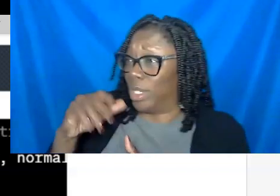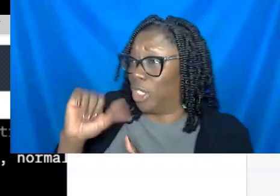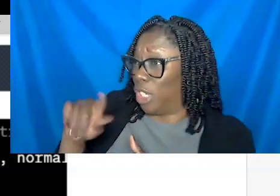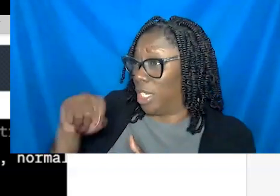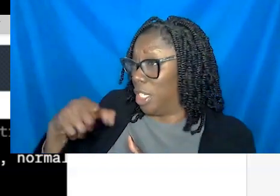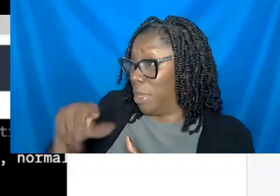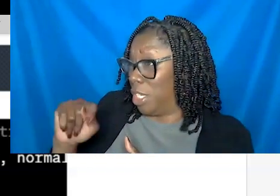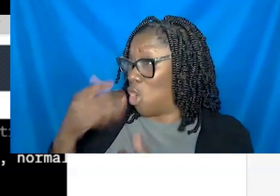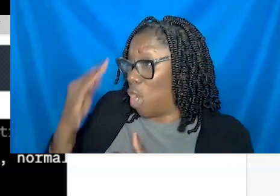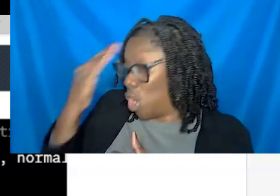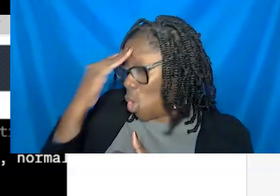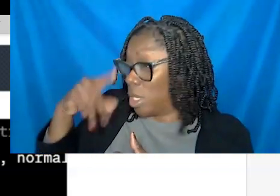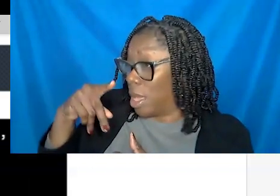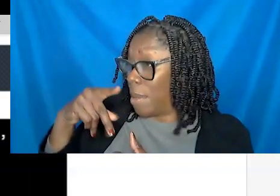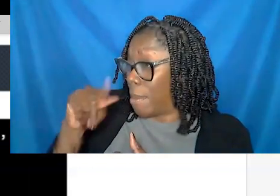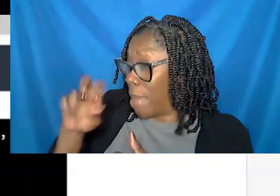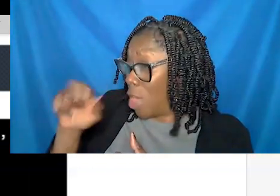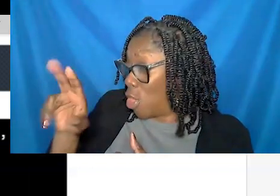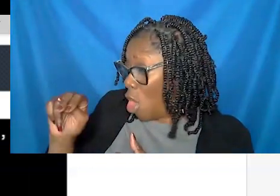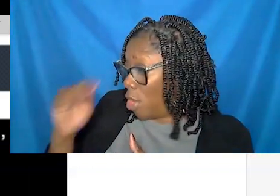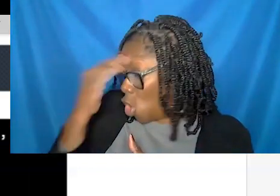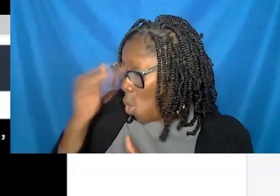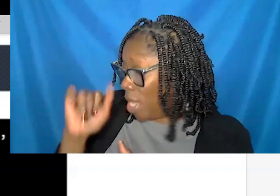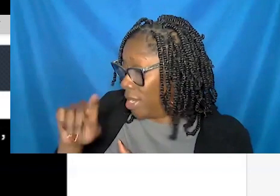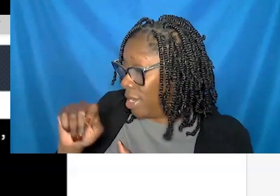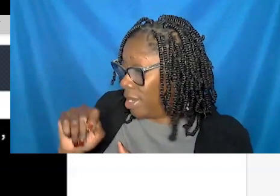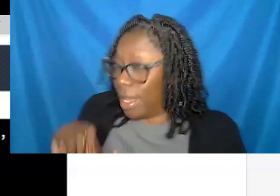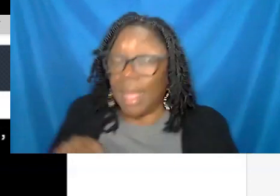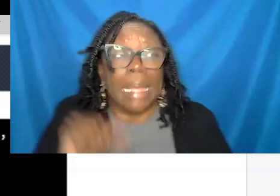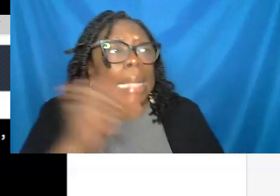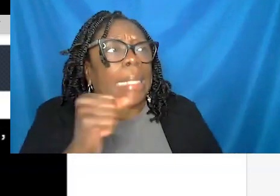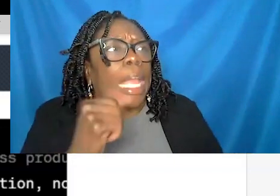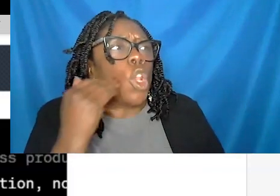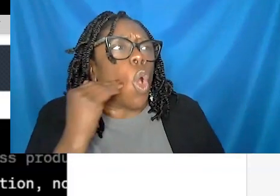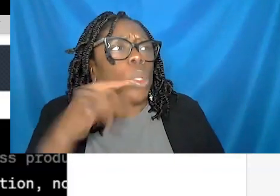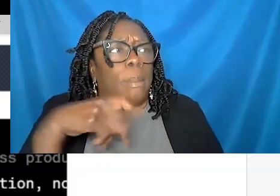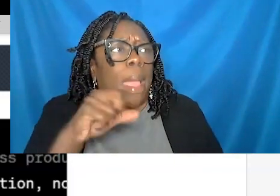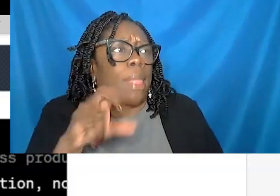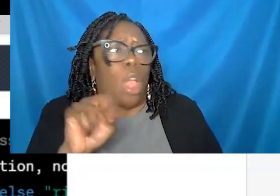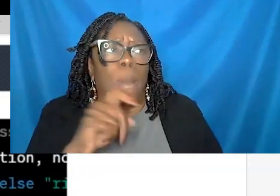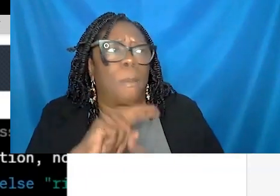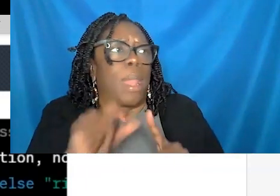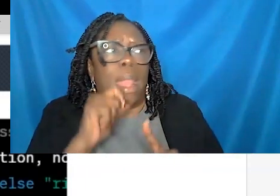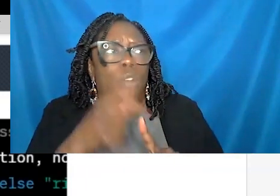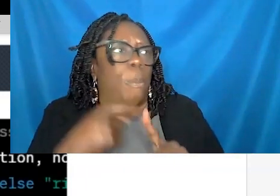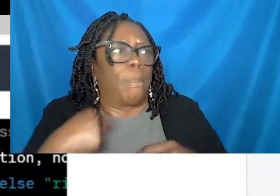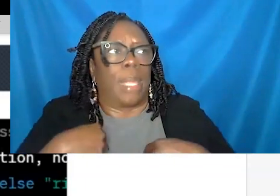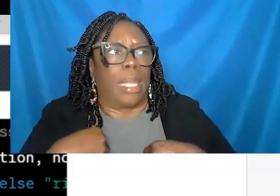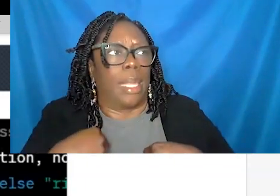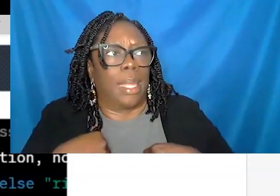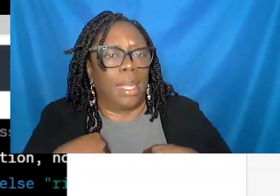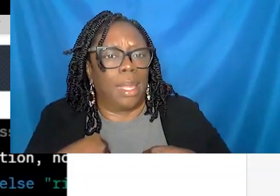Technically, it has been taught Python, just not by myself. So these large language models, but yeah, these large language models have been taught